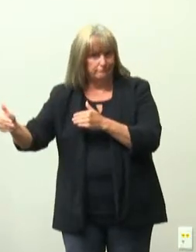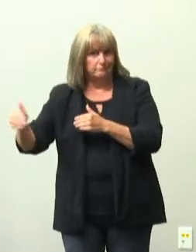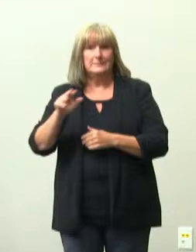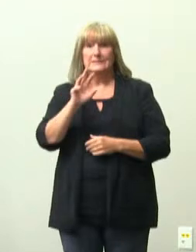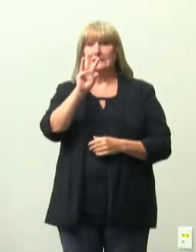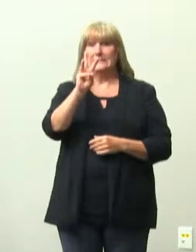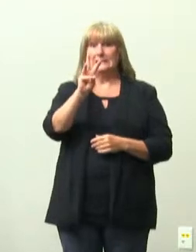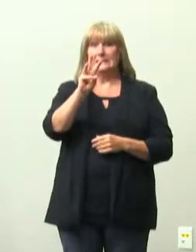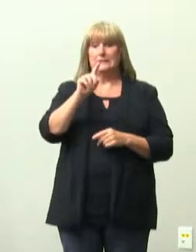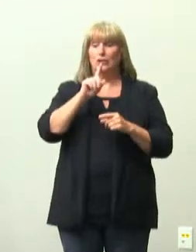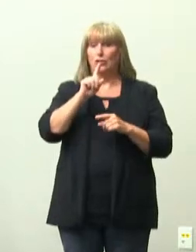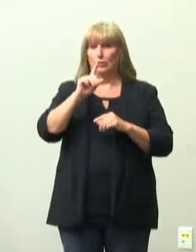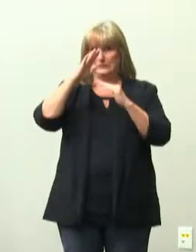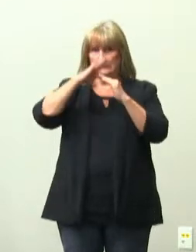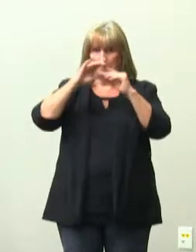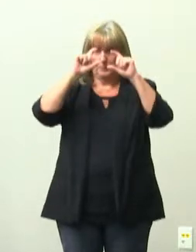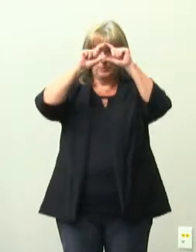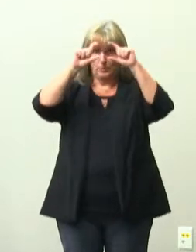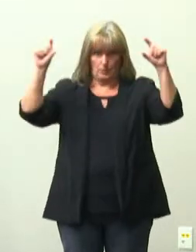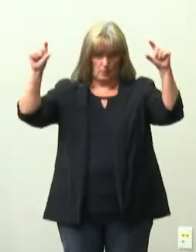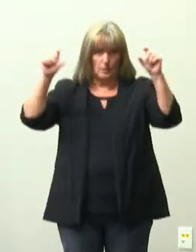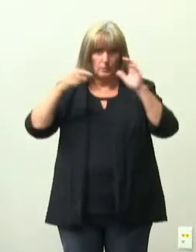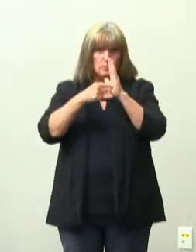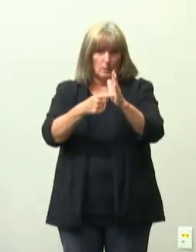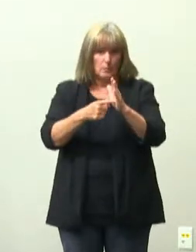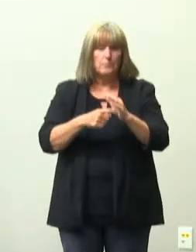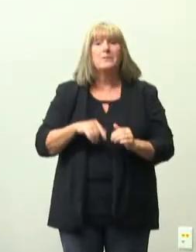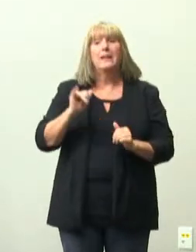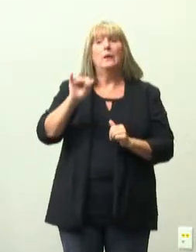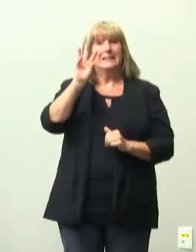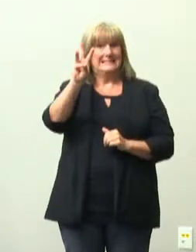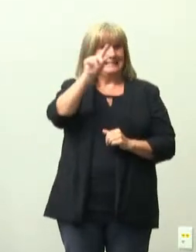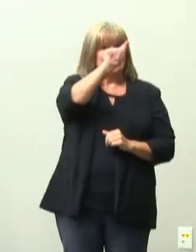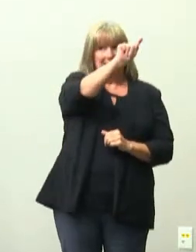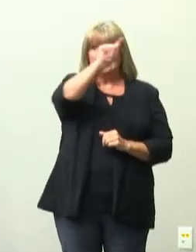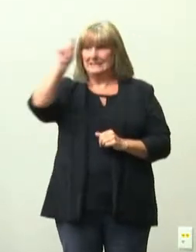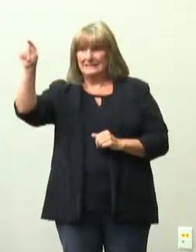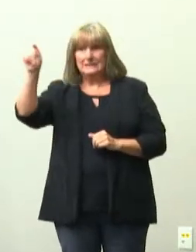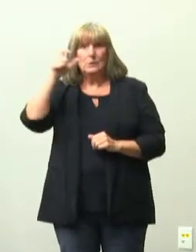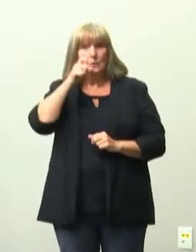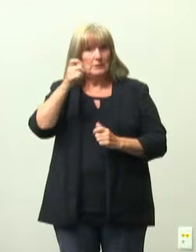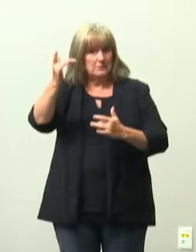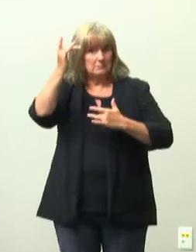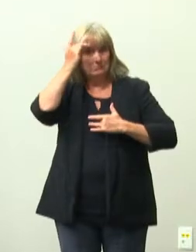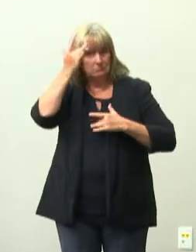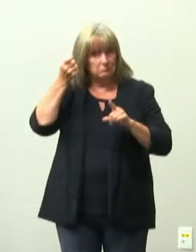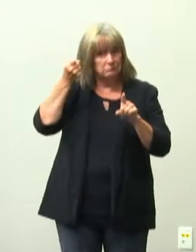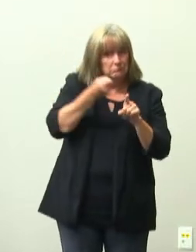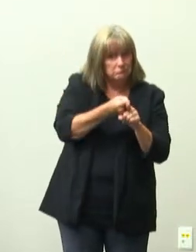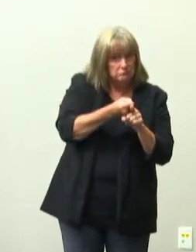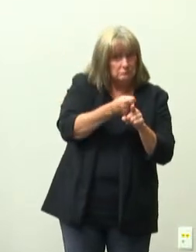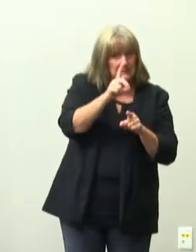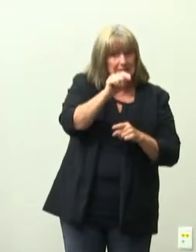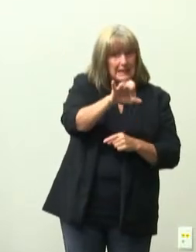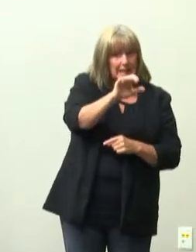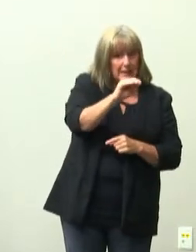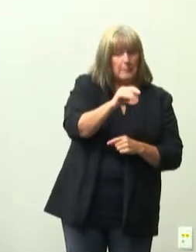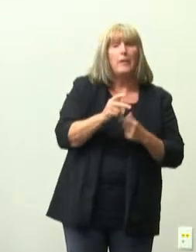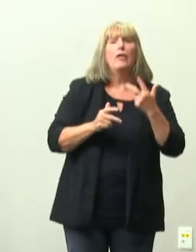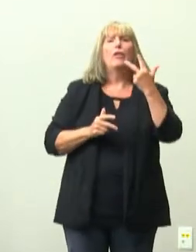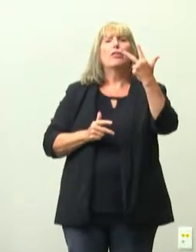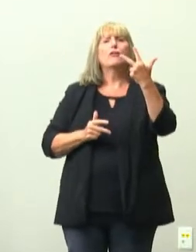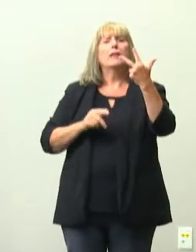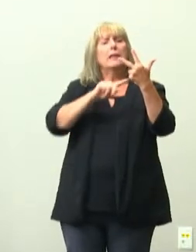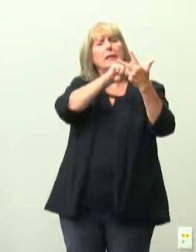top row of cases. From the 6 people who were infected at the day camp, 3 of them went to a